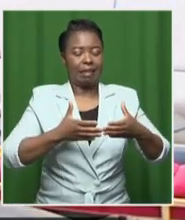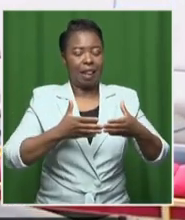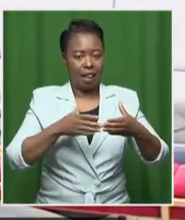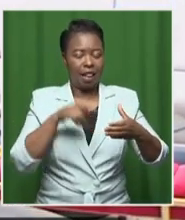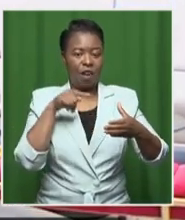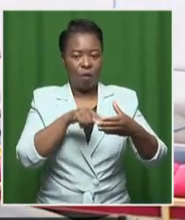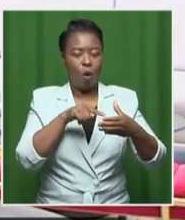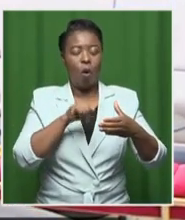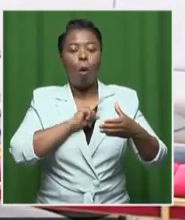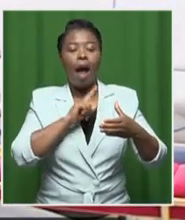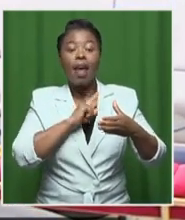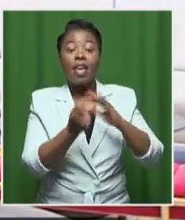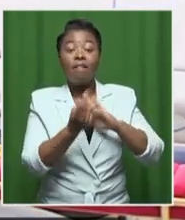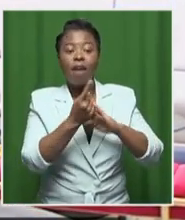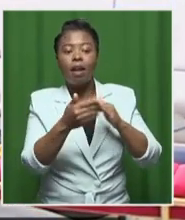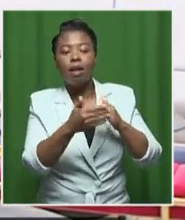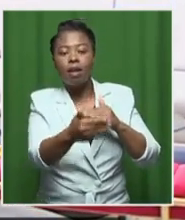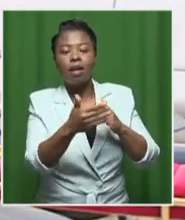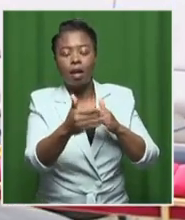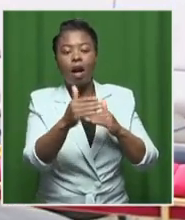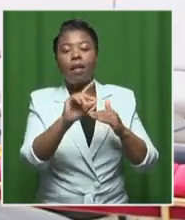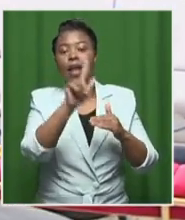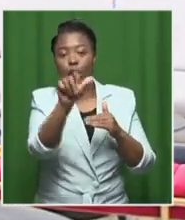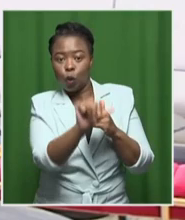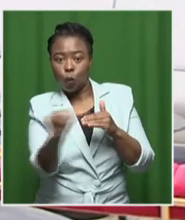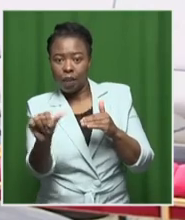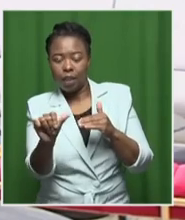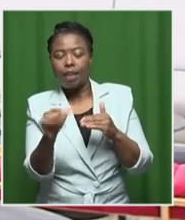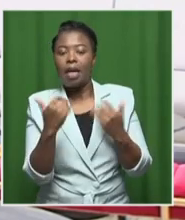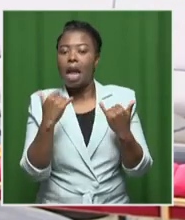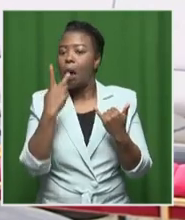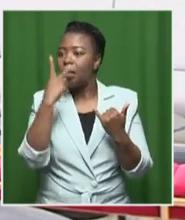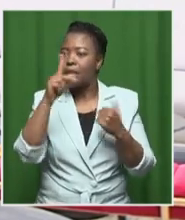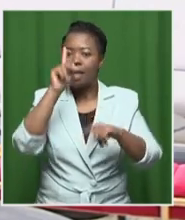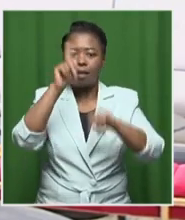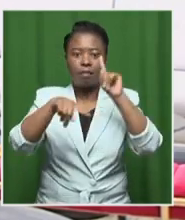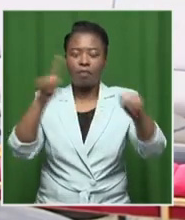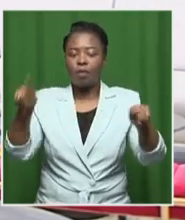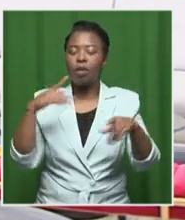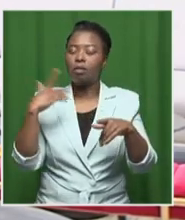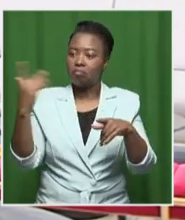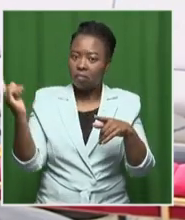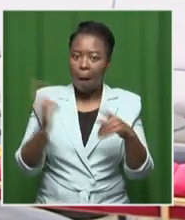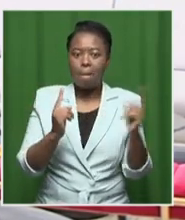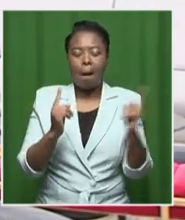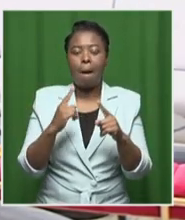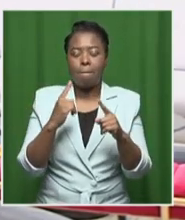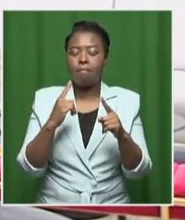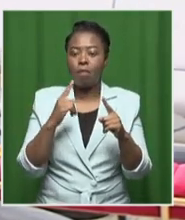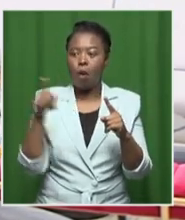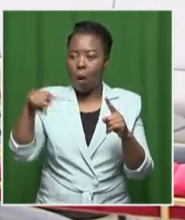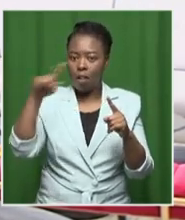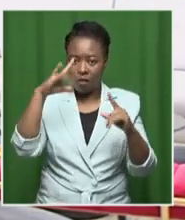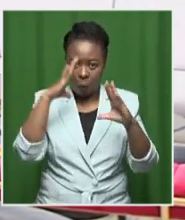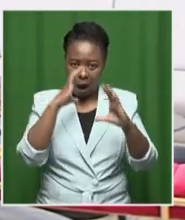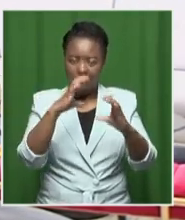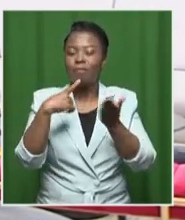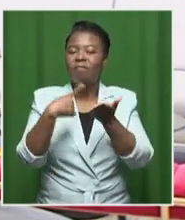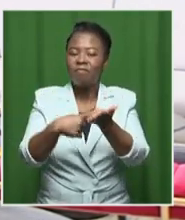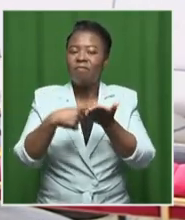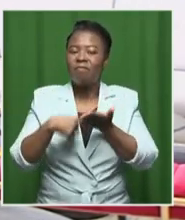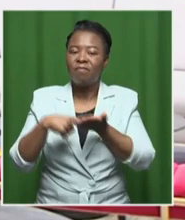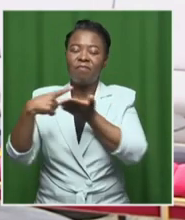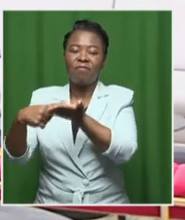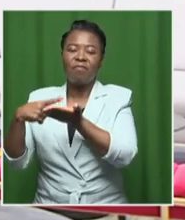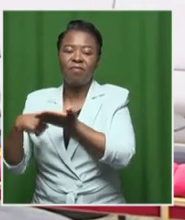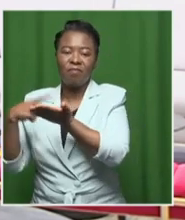the main event in the coming week. This is where we see various work streams just coming under sharp focus, just discussing